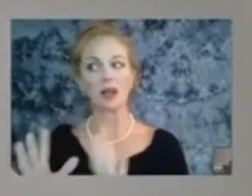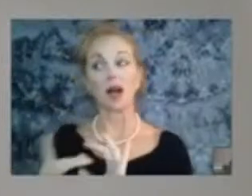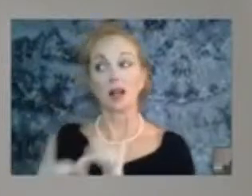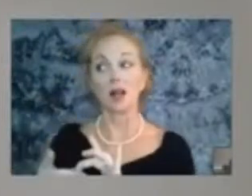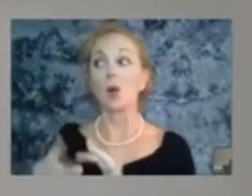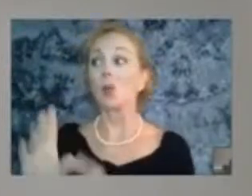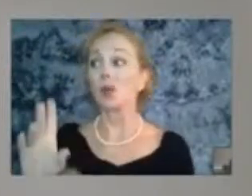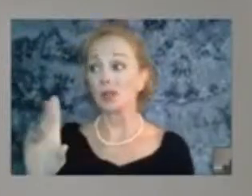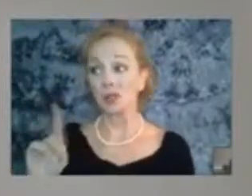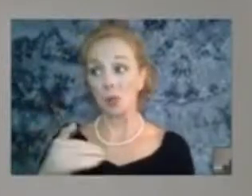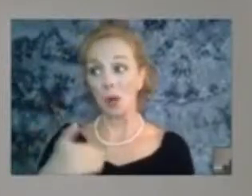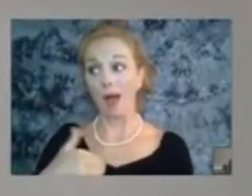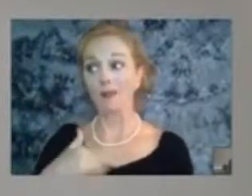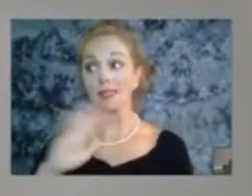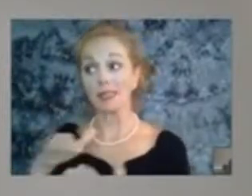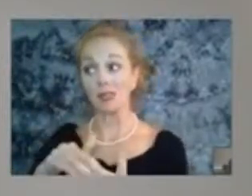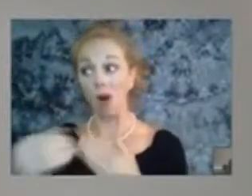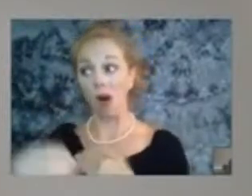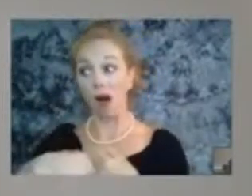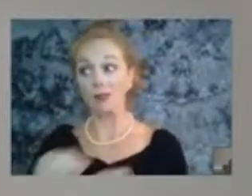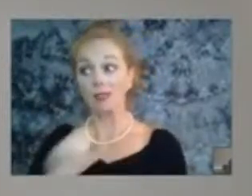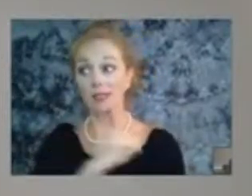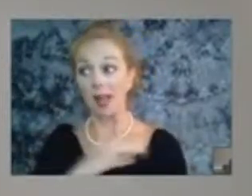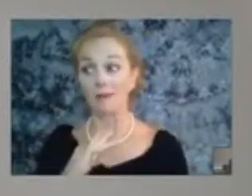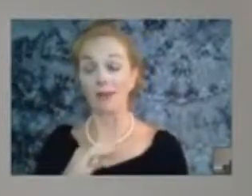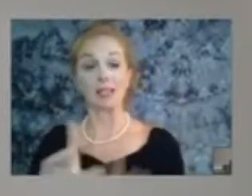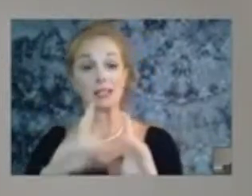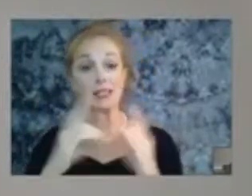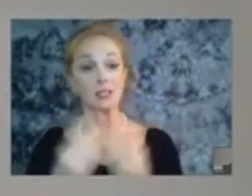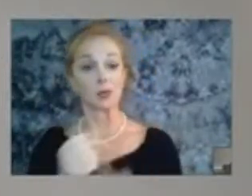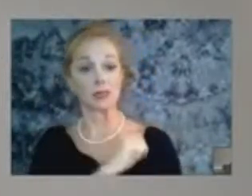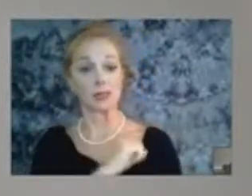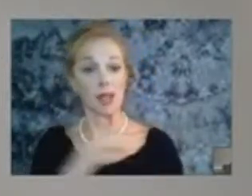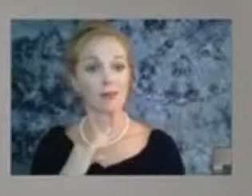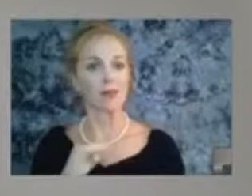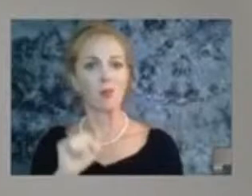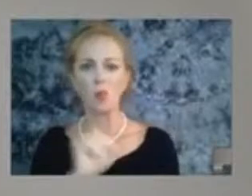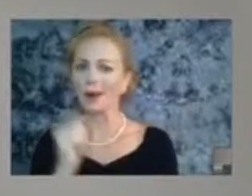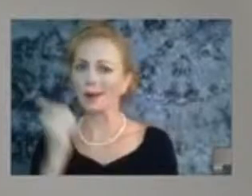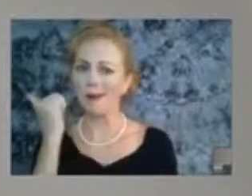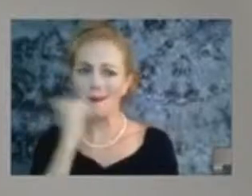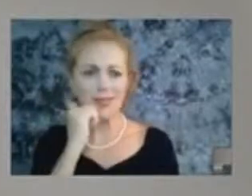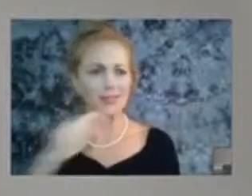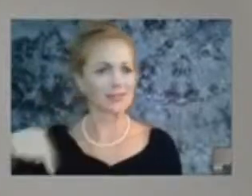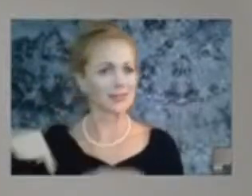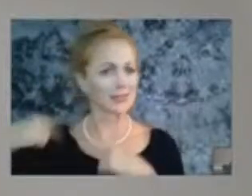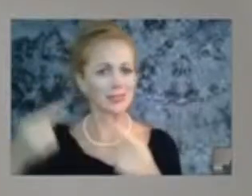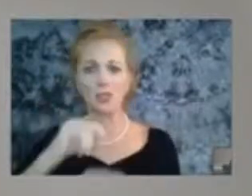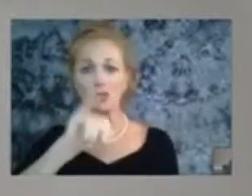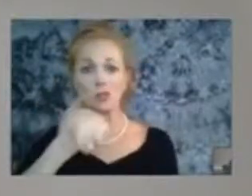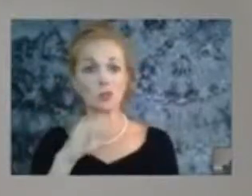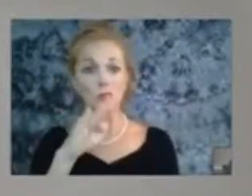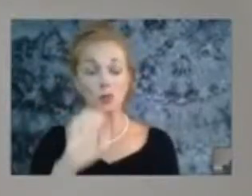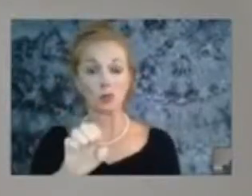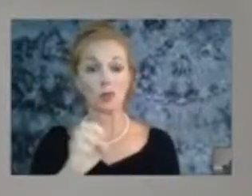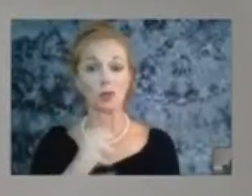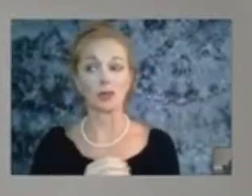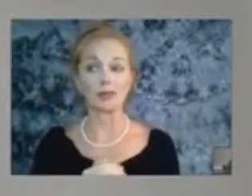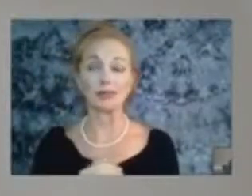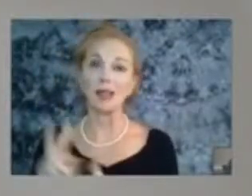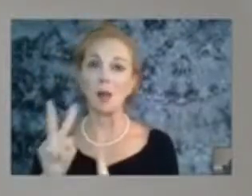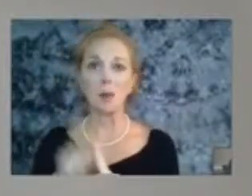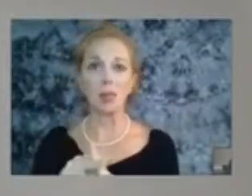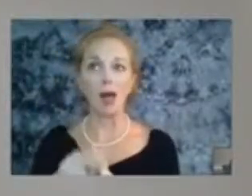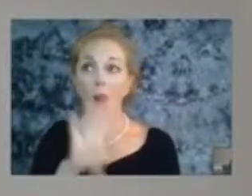office staff and district staff who have been working on site daily since June. Has that applied across the board? No. And how do we make